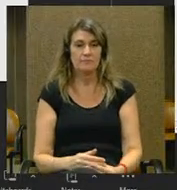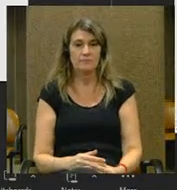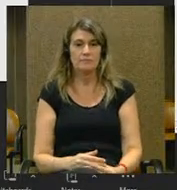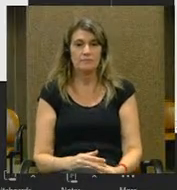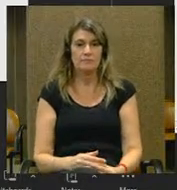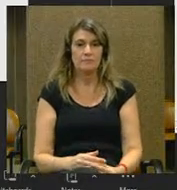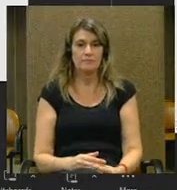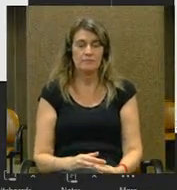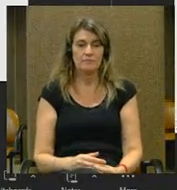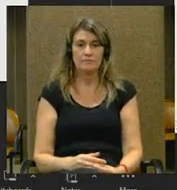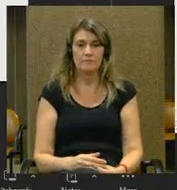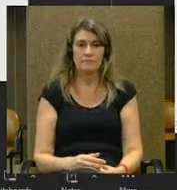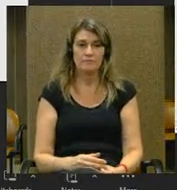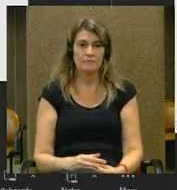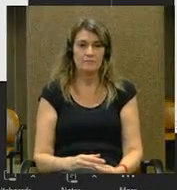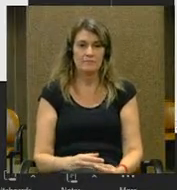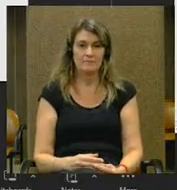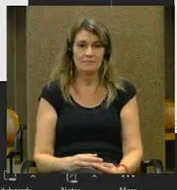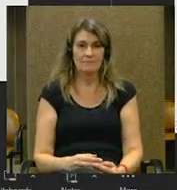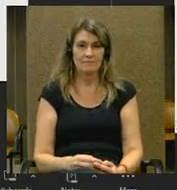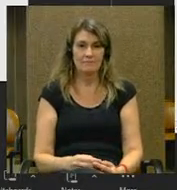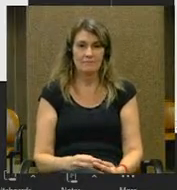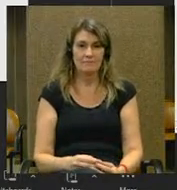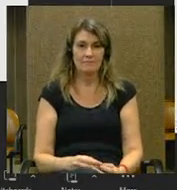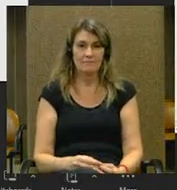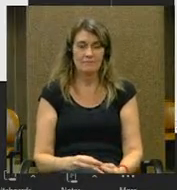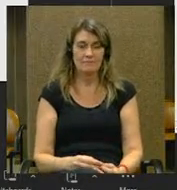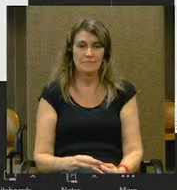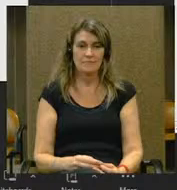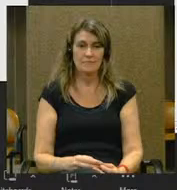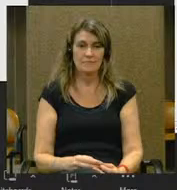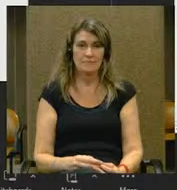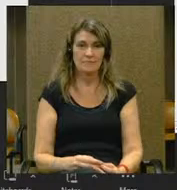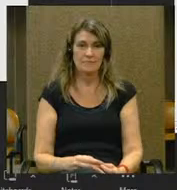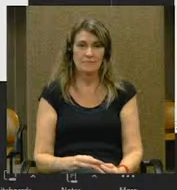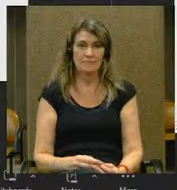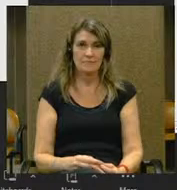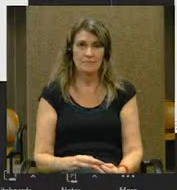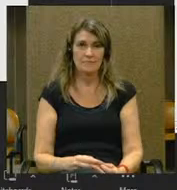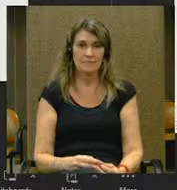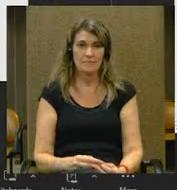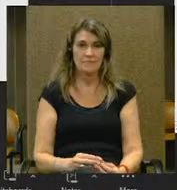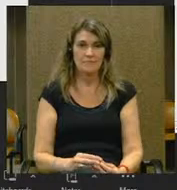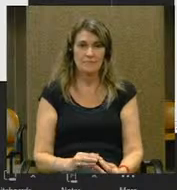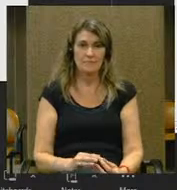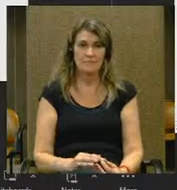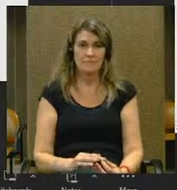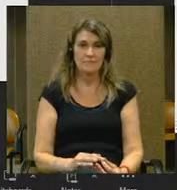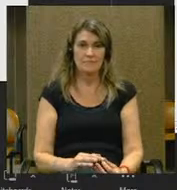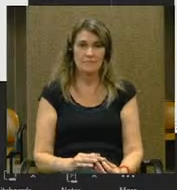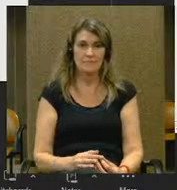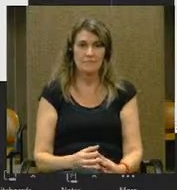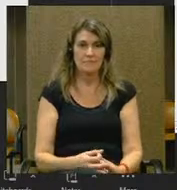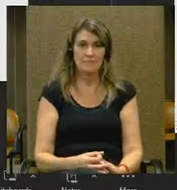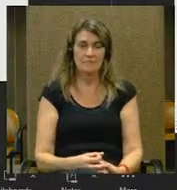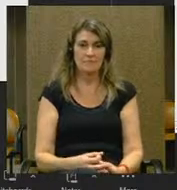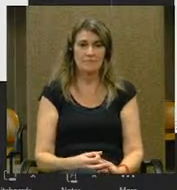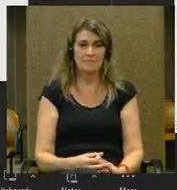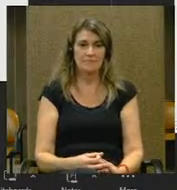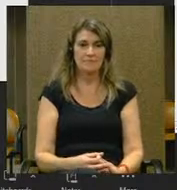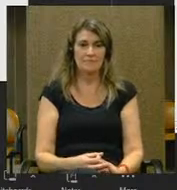nearly as potent or strong as fentanyl, and so people they are more interested in using the